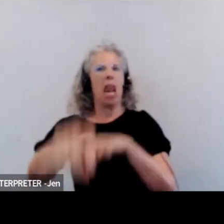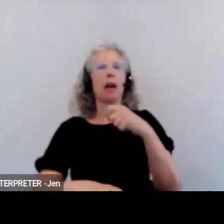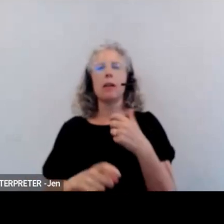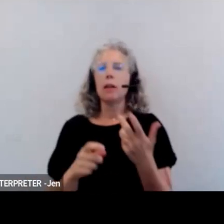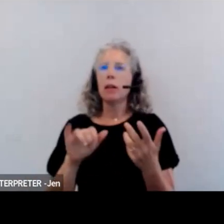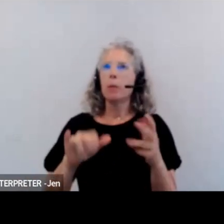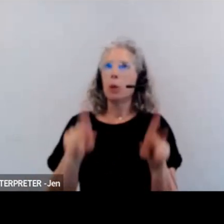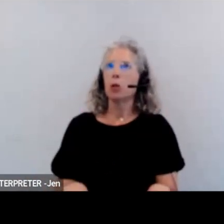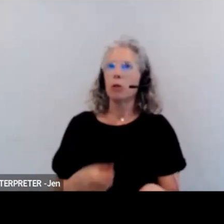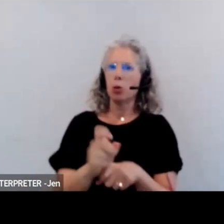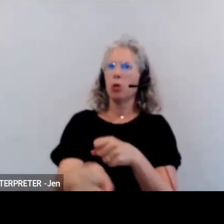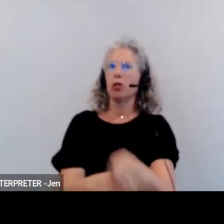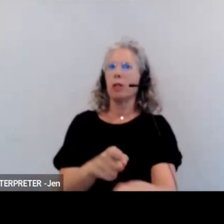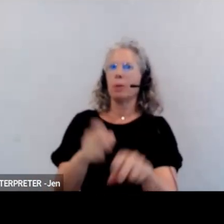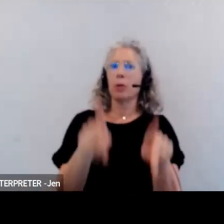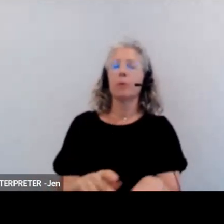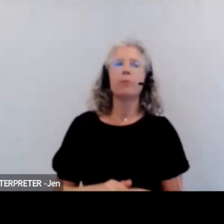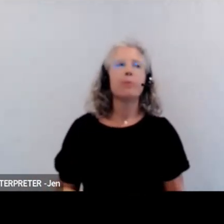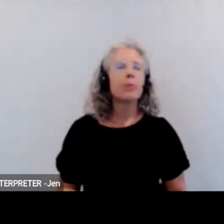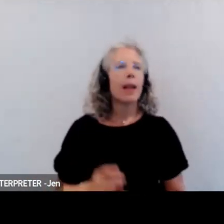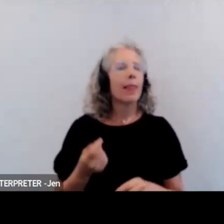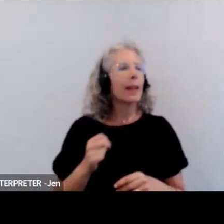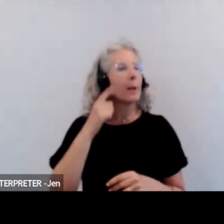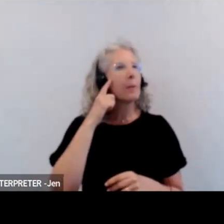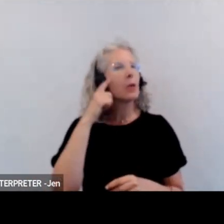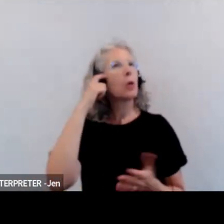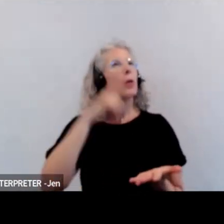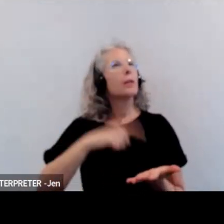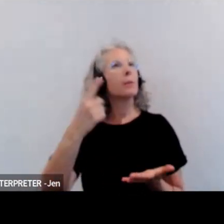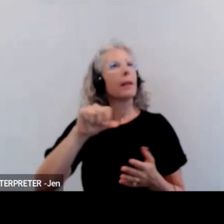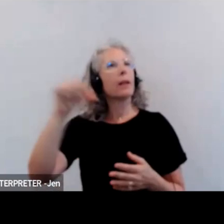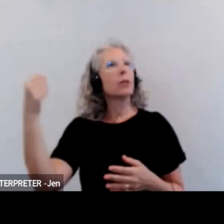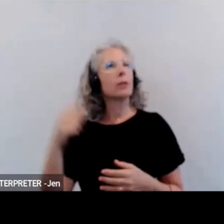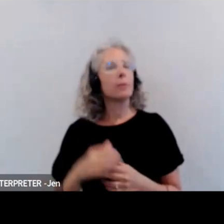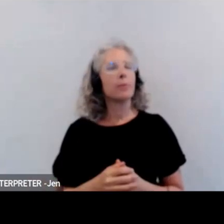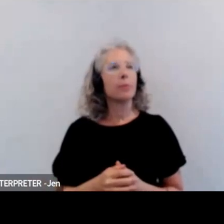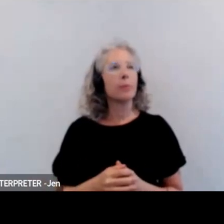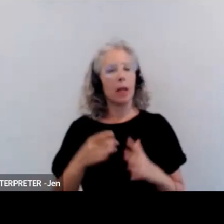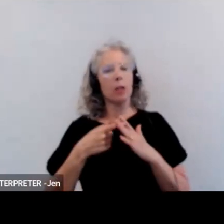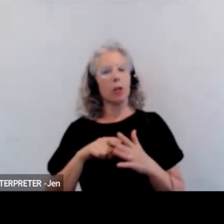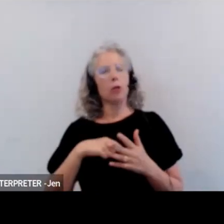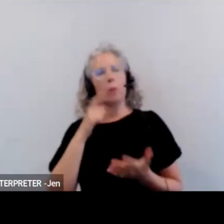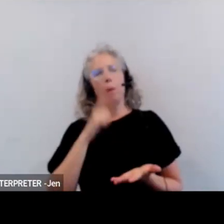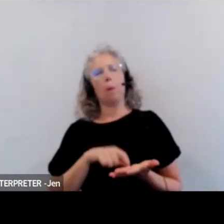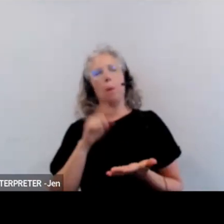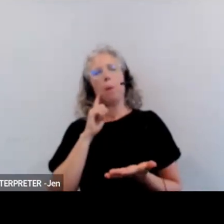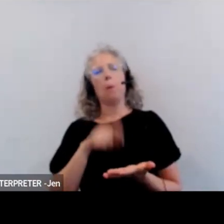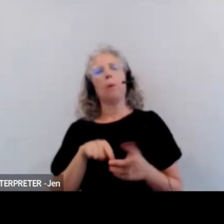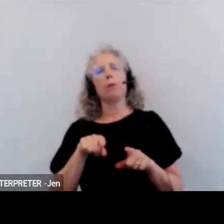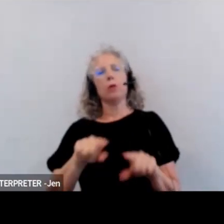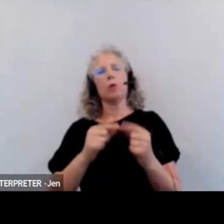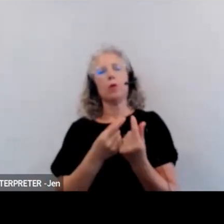then I realized a whole other dimension, some things that I started paying attention to witnessing in this group